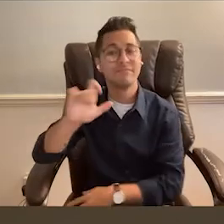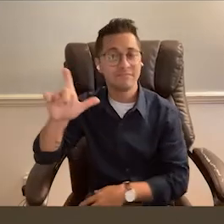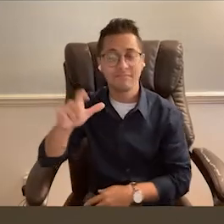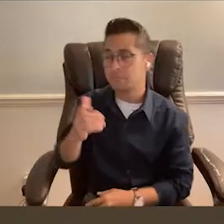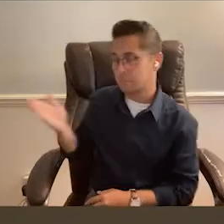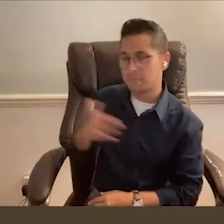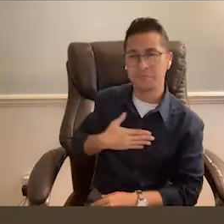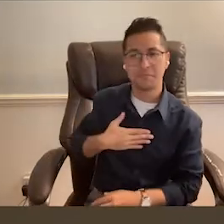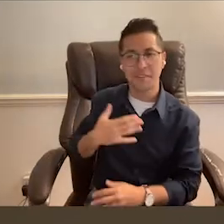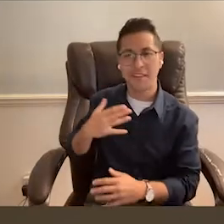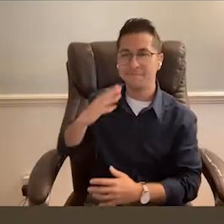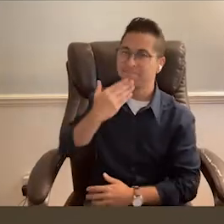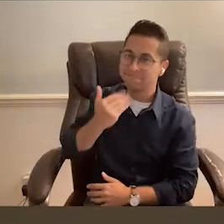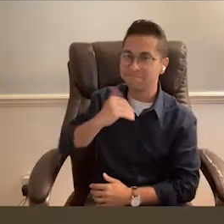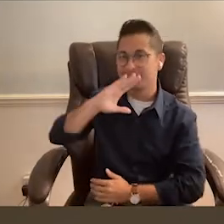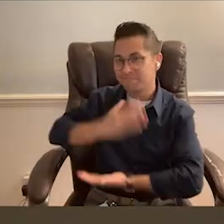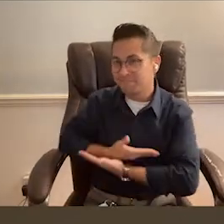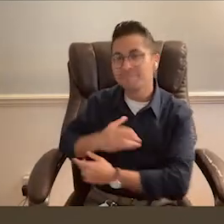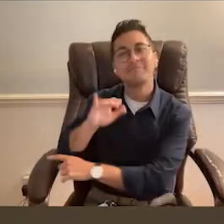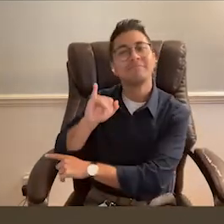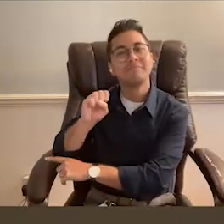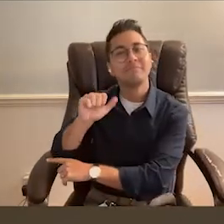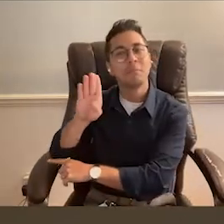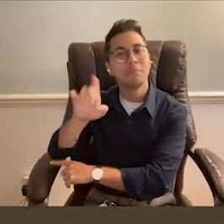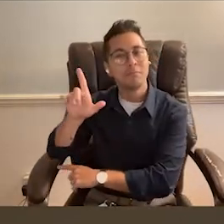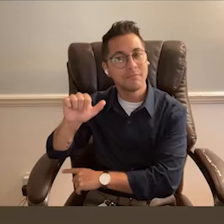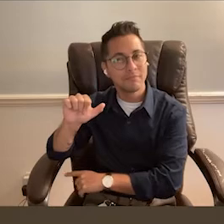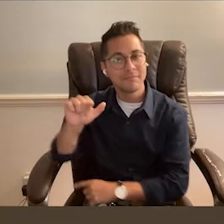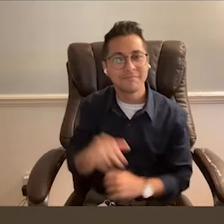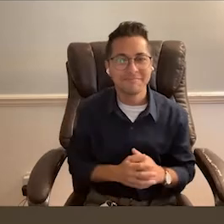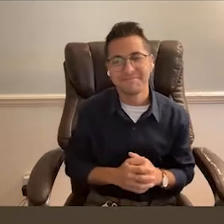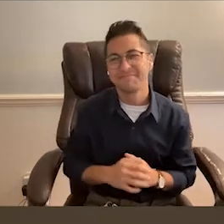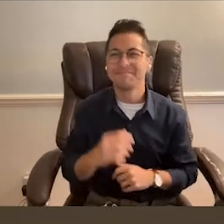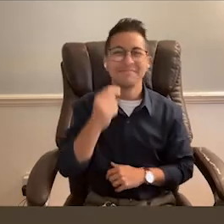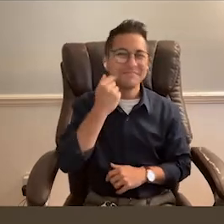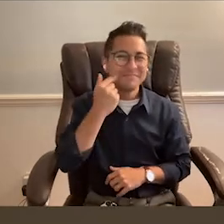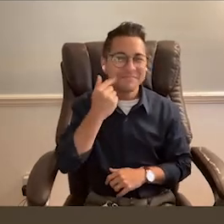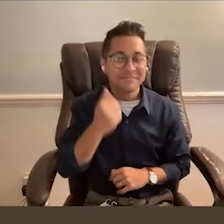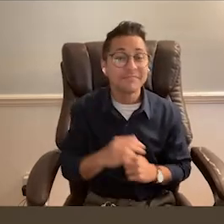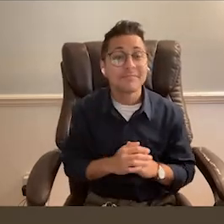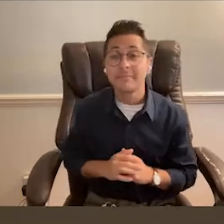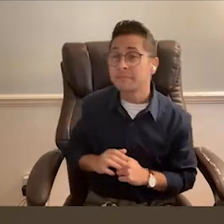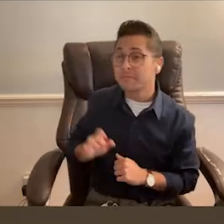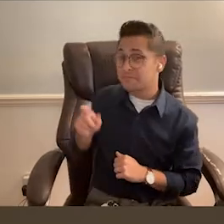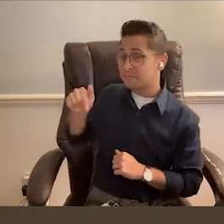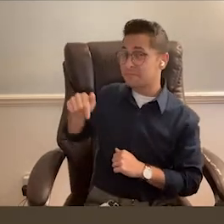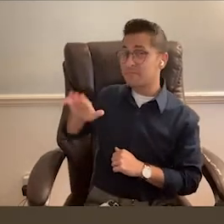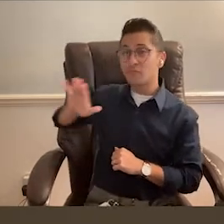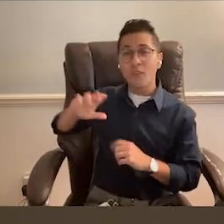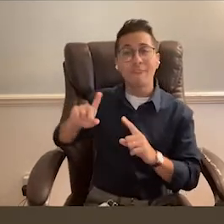Welcome everyone. My name is Jill Hill, and this is my lovely daughter,